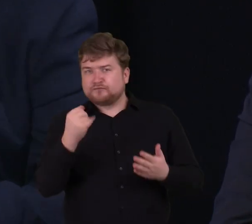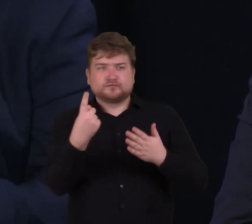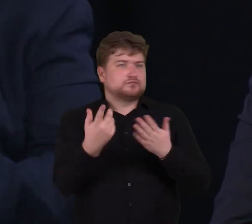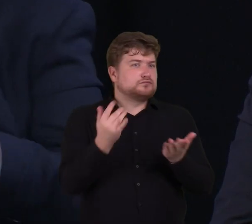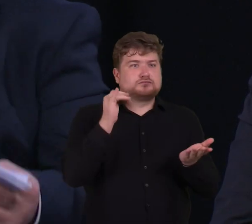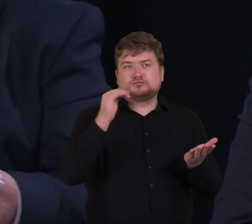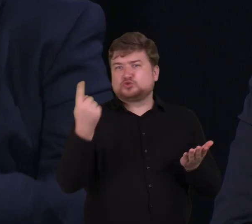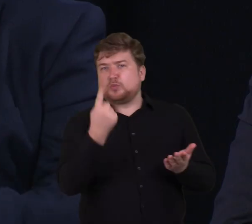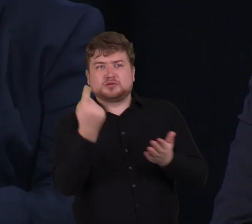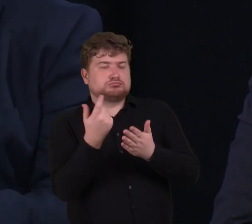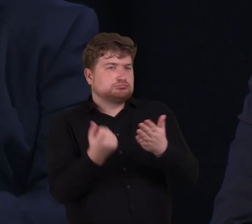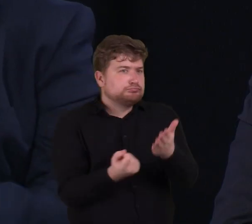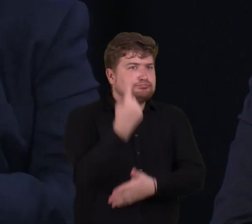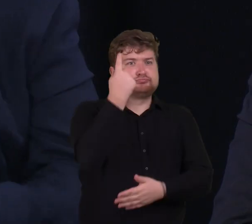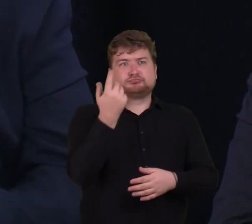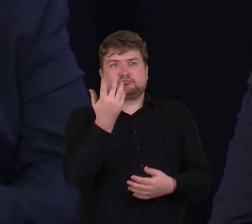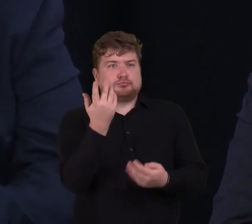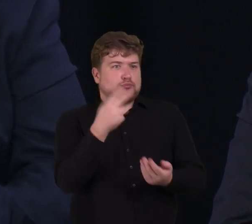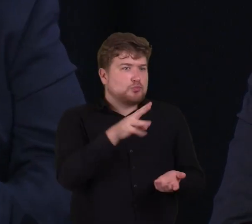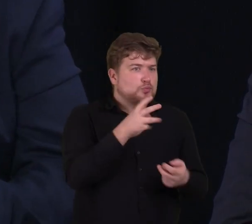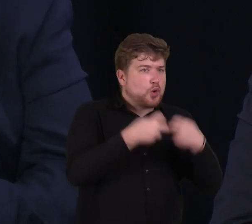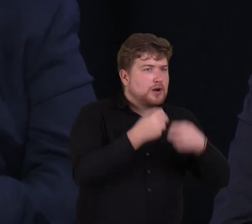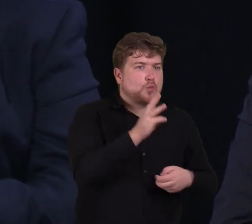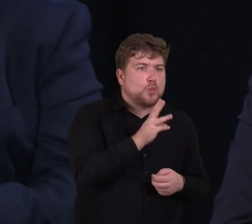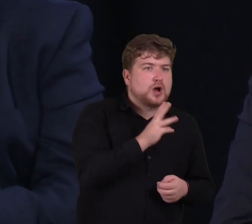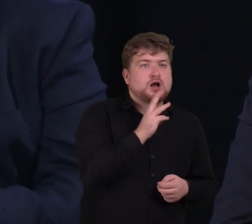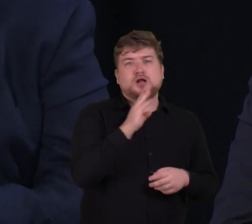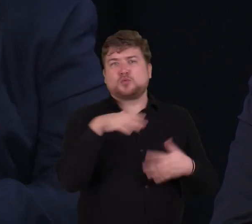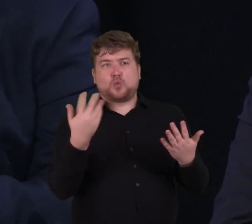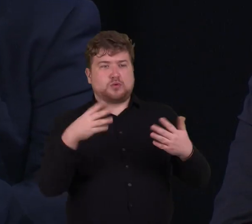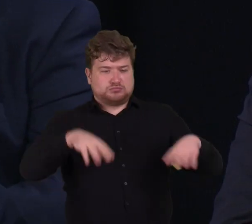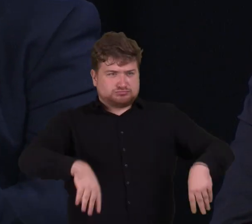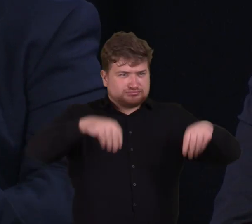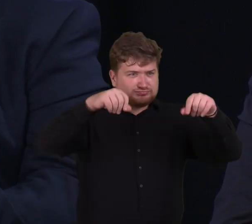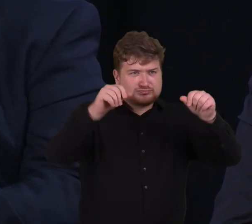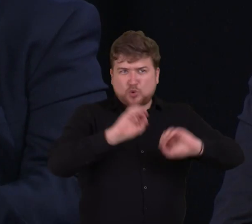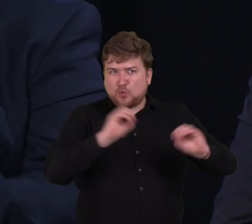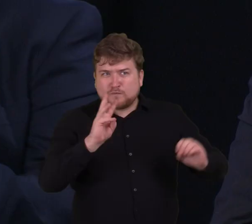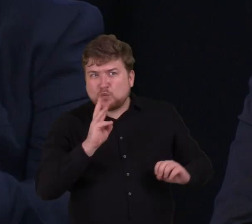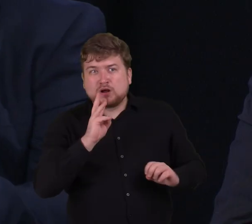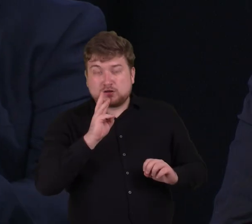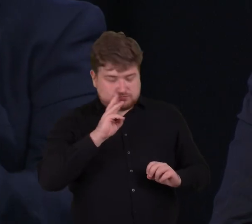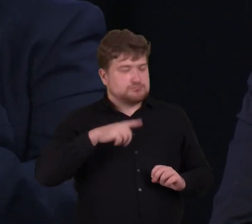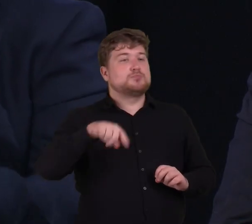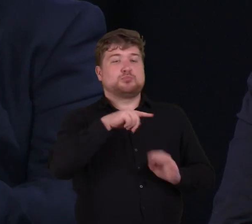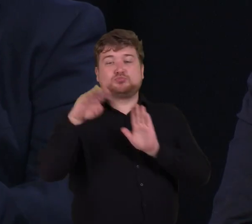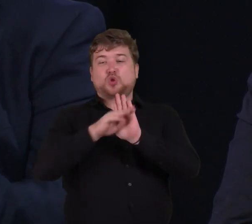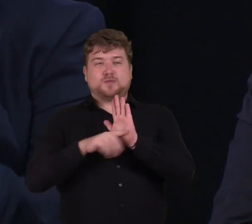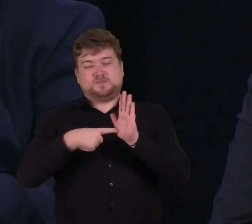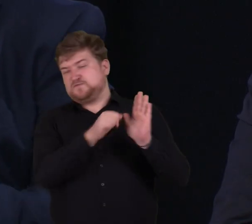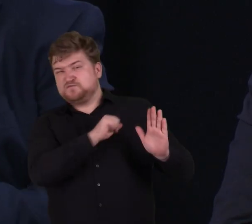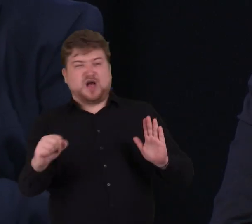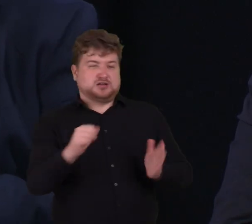also, from the leader approach, the EARDF, some associations,